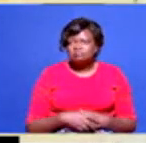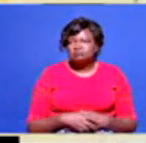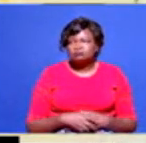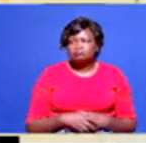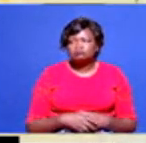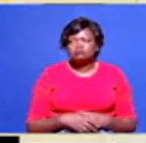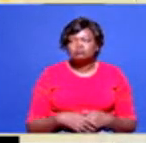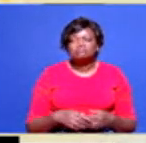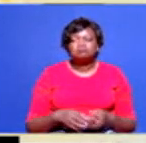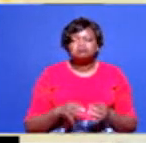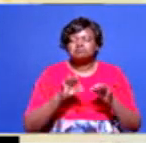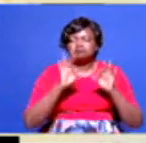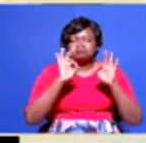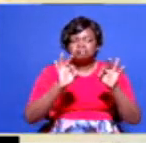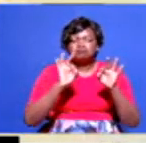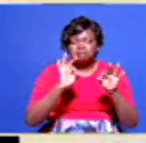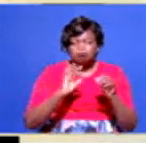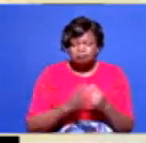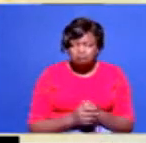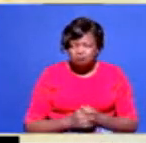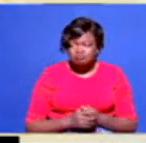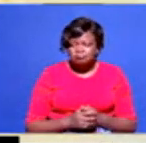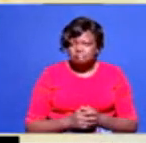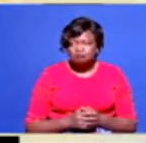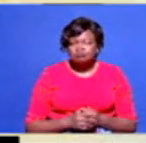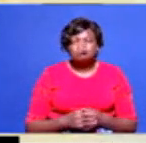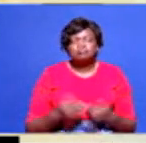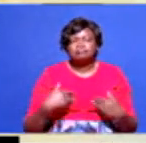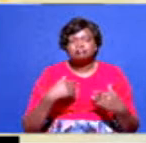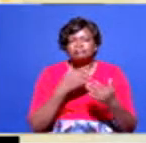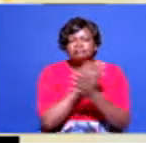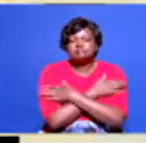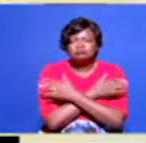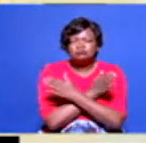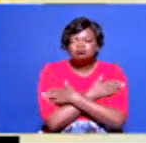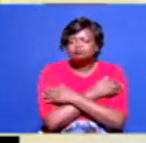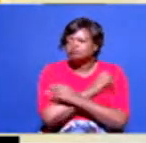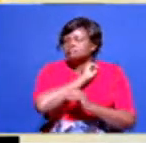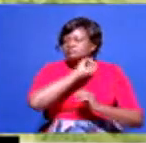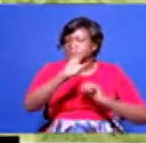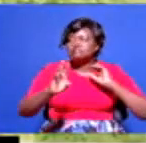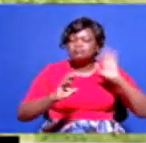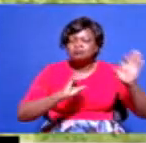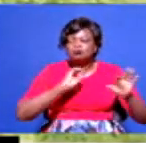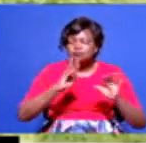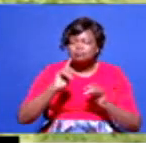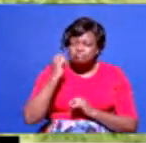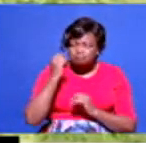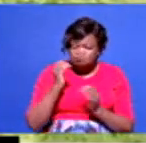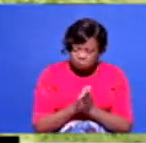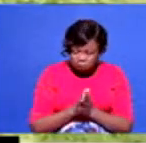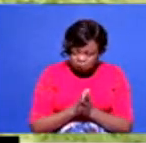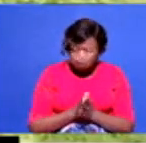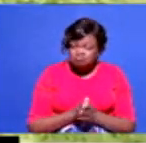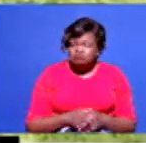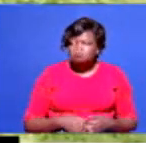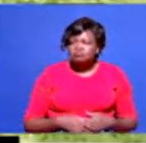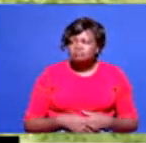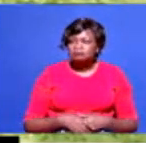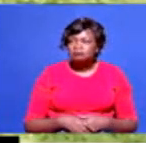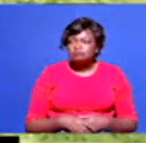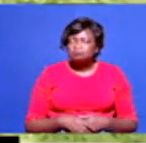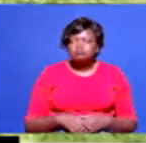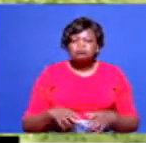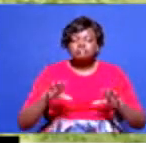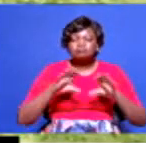out, made friends far and wide in Kenya. Inchi yote